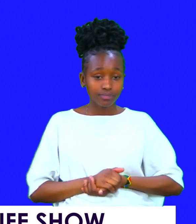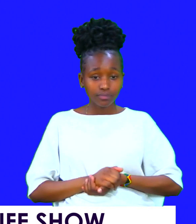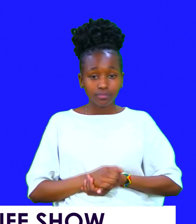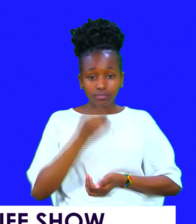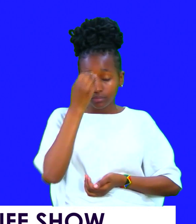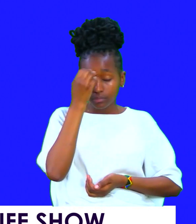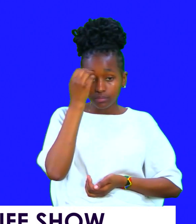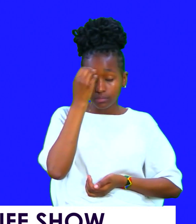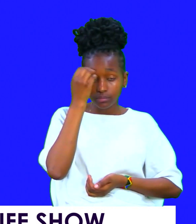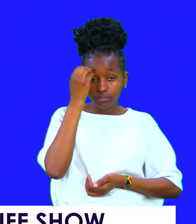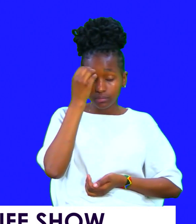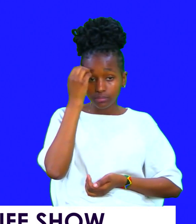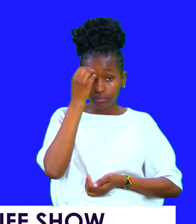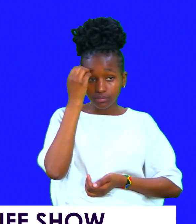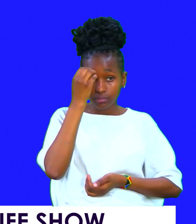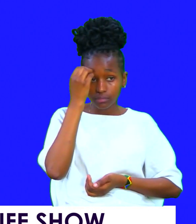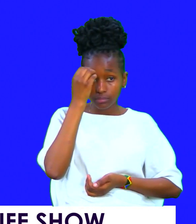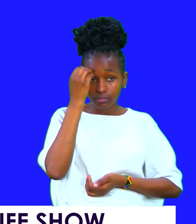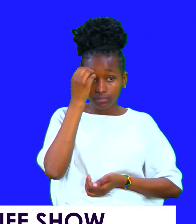I had someone talking of,